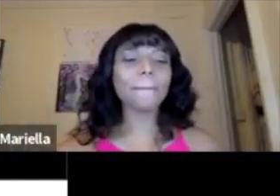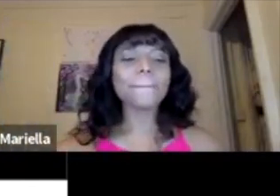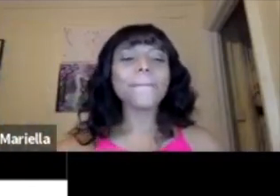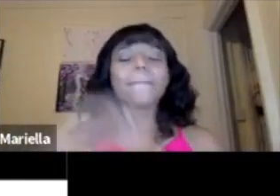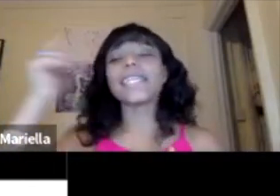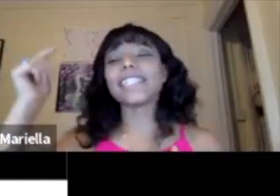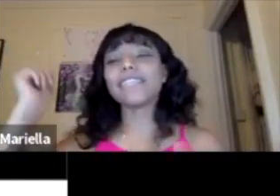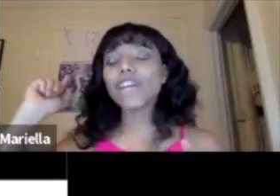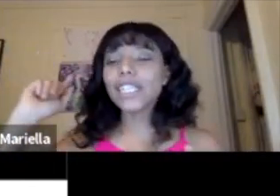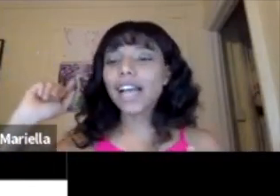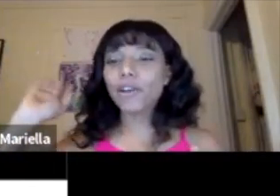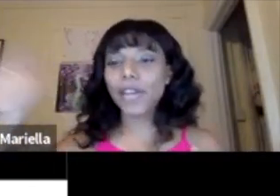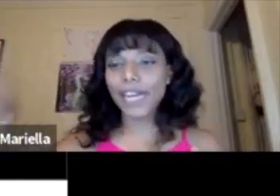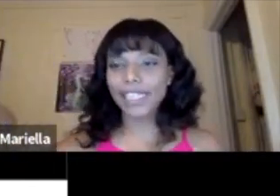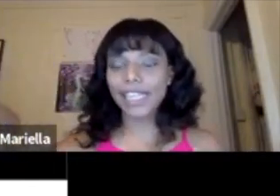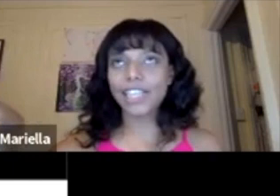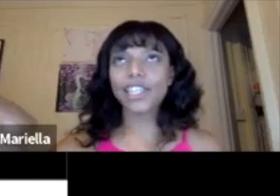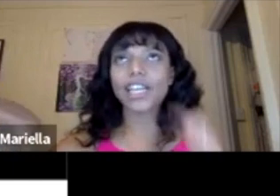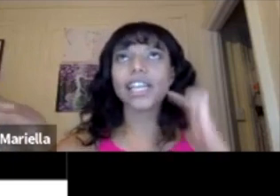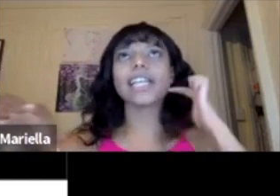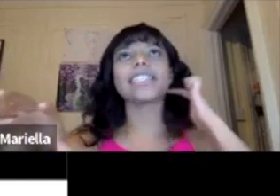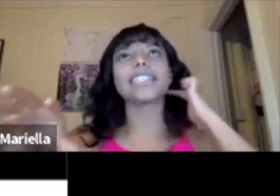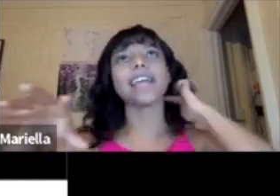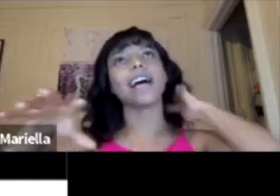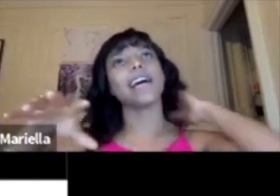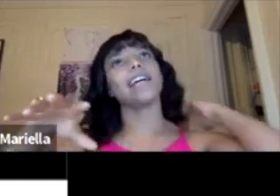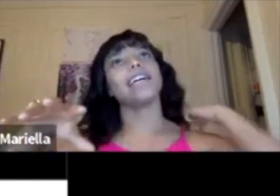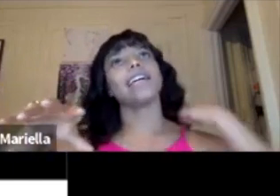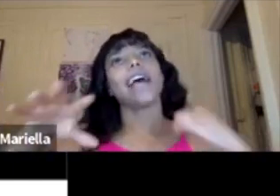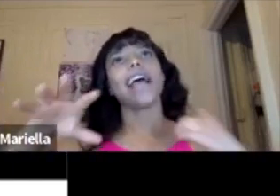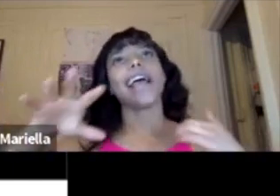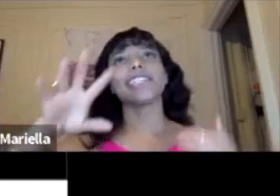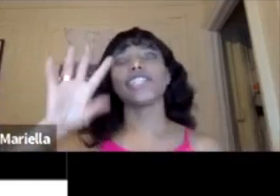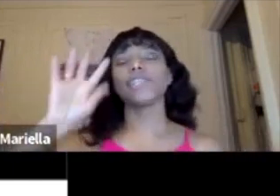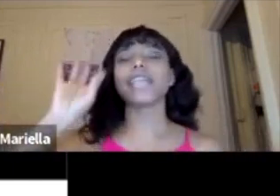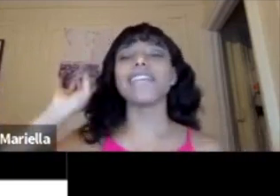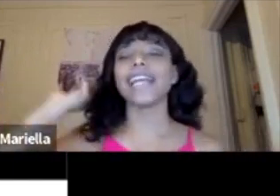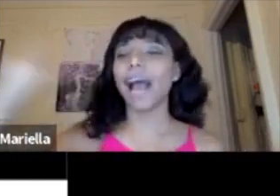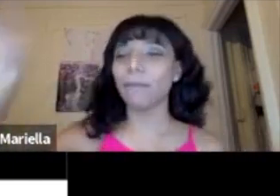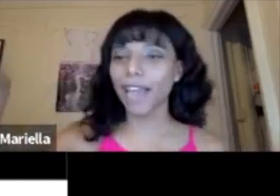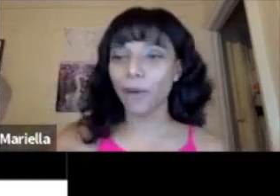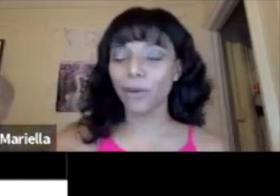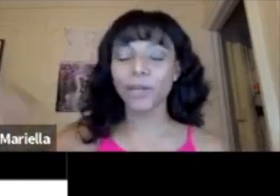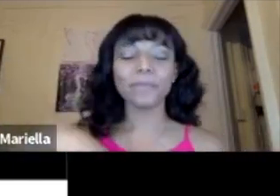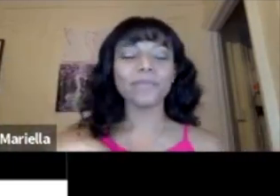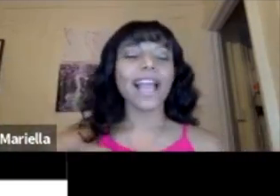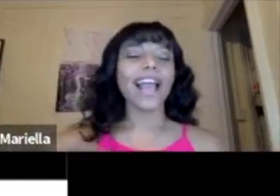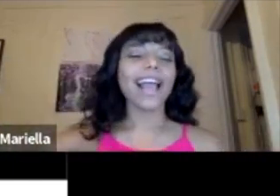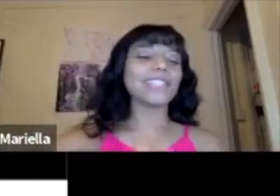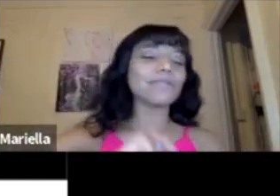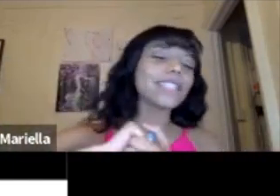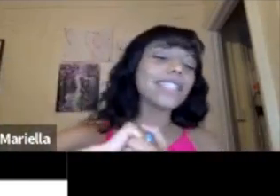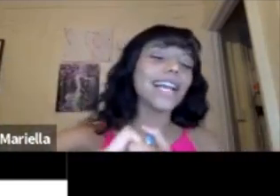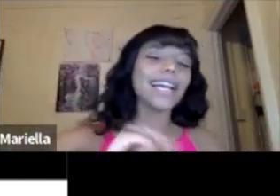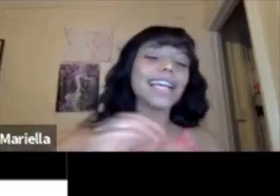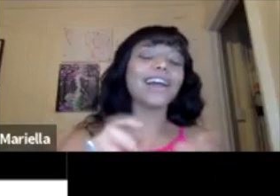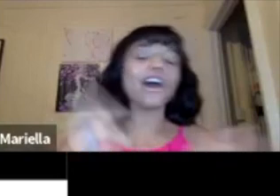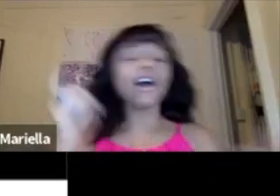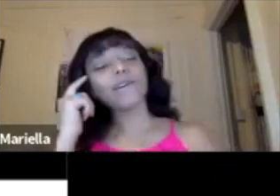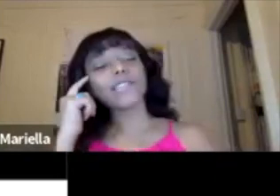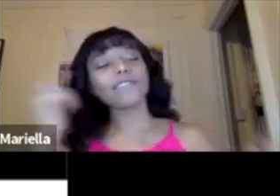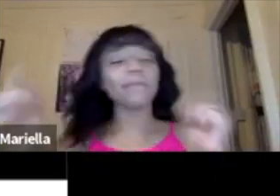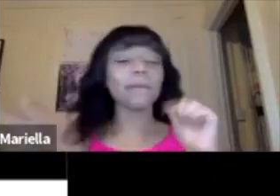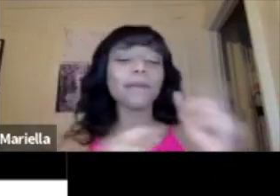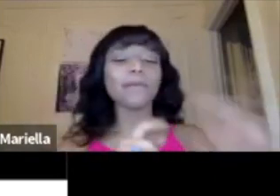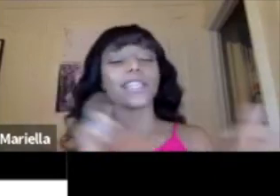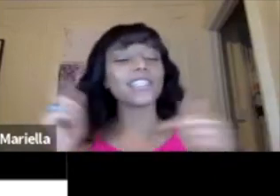day. But she runs an organization, and she was having a happy hour. And she was like,